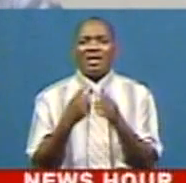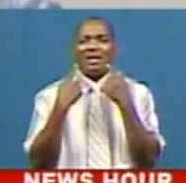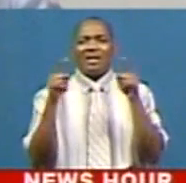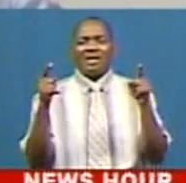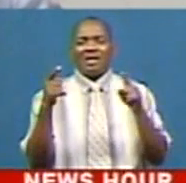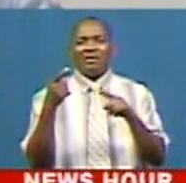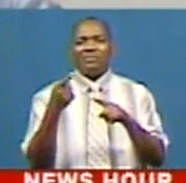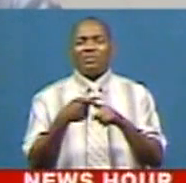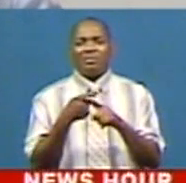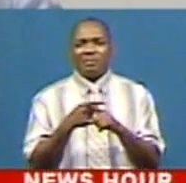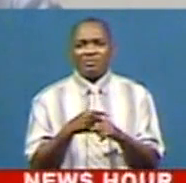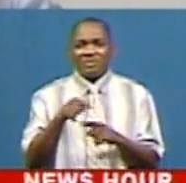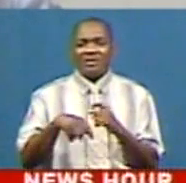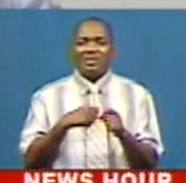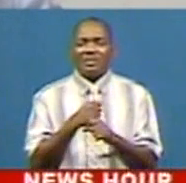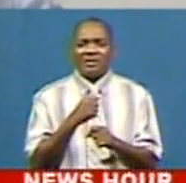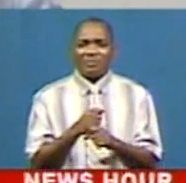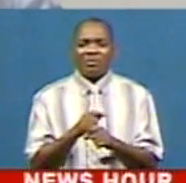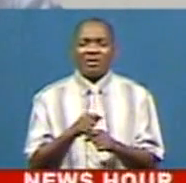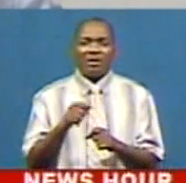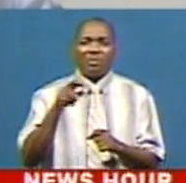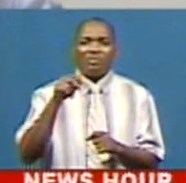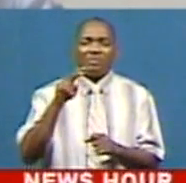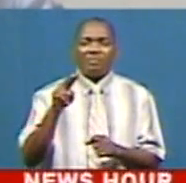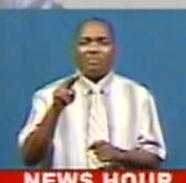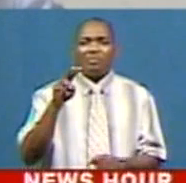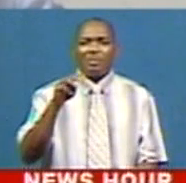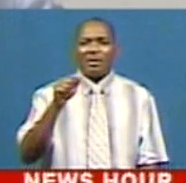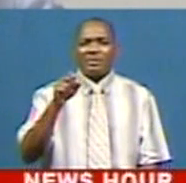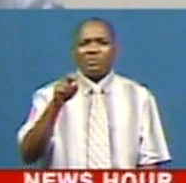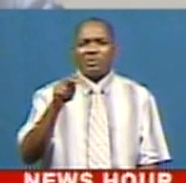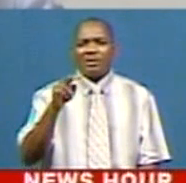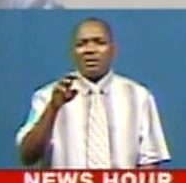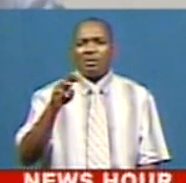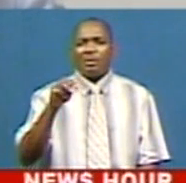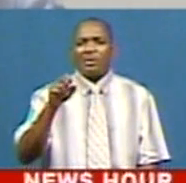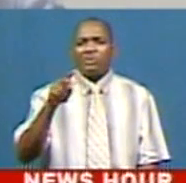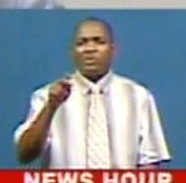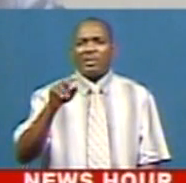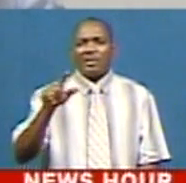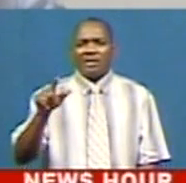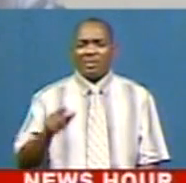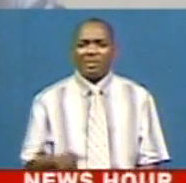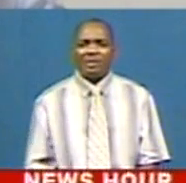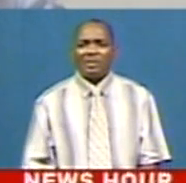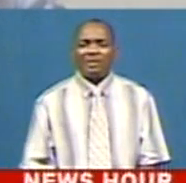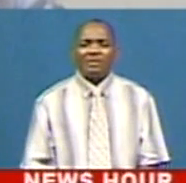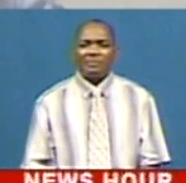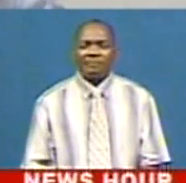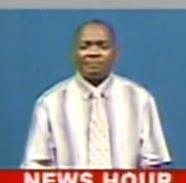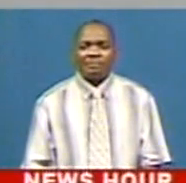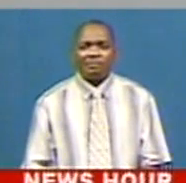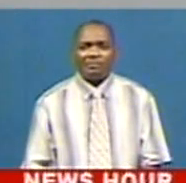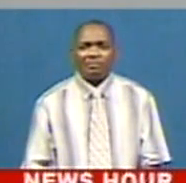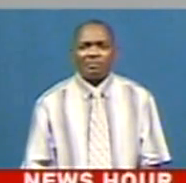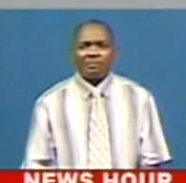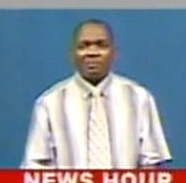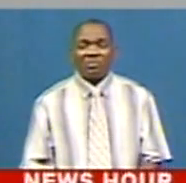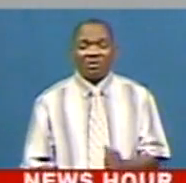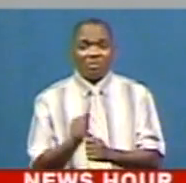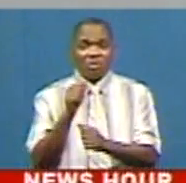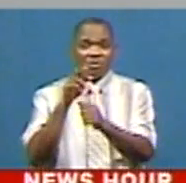the Apostolic Nunciature by Reverend Monsignor Pavol Talapa, the Chargé d'Affaires.